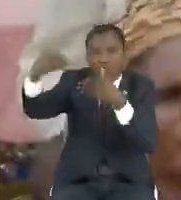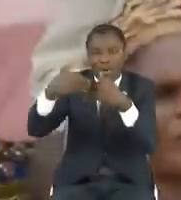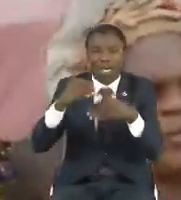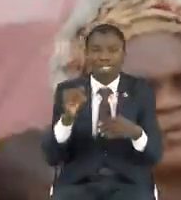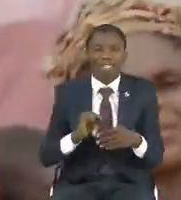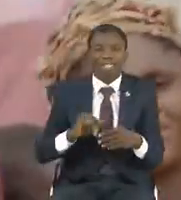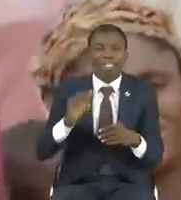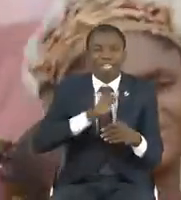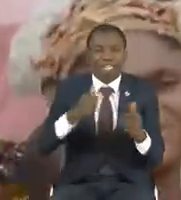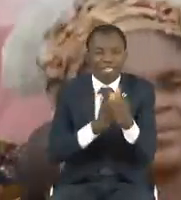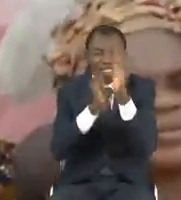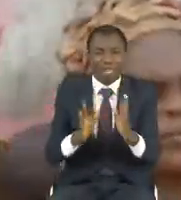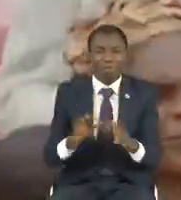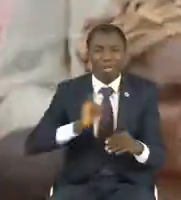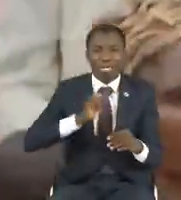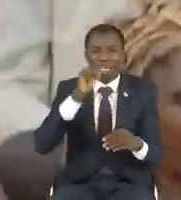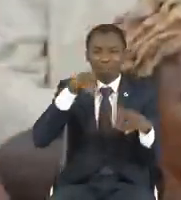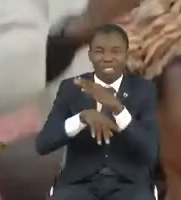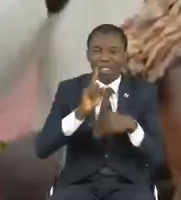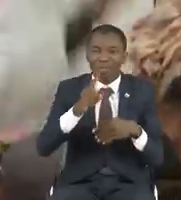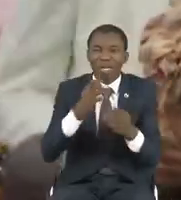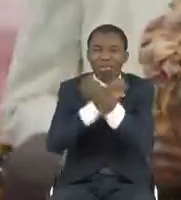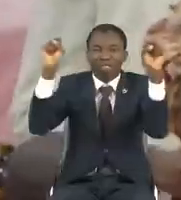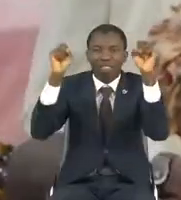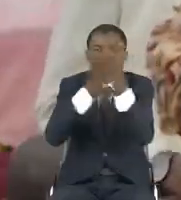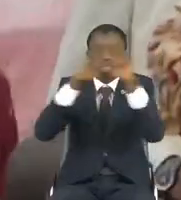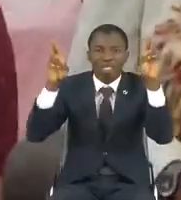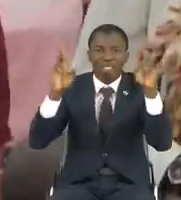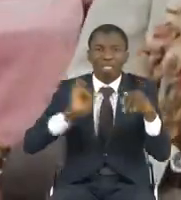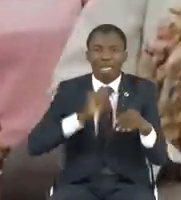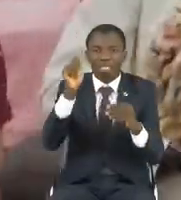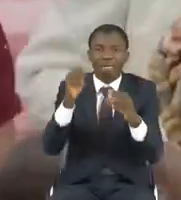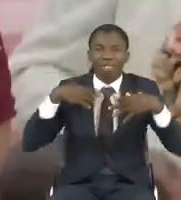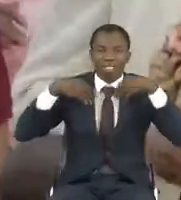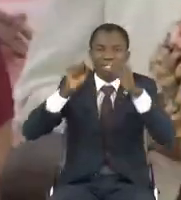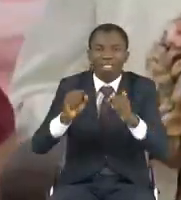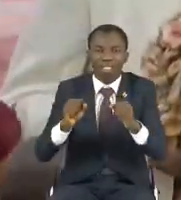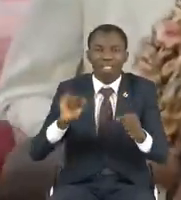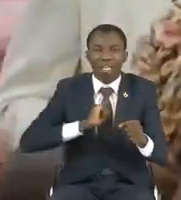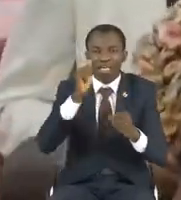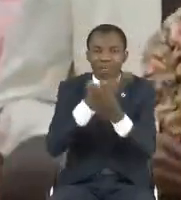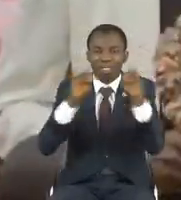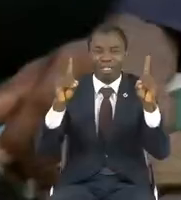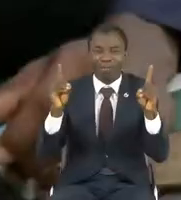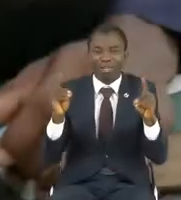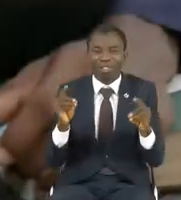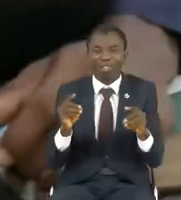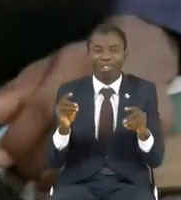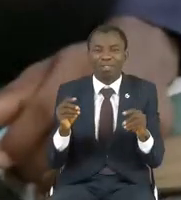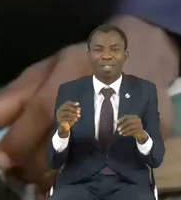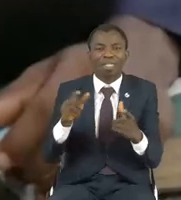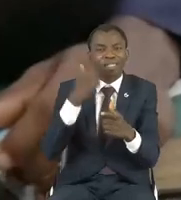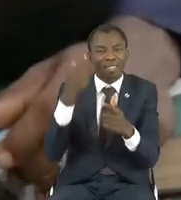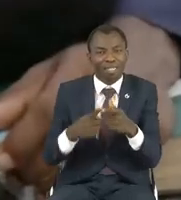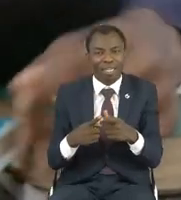I am redeemed. I am saved. I am healed. I am delivered. And then, in